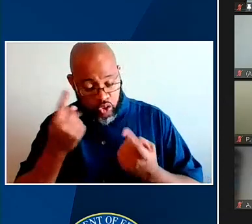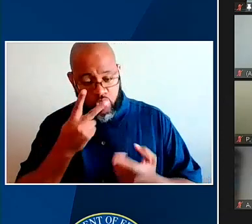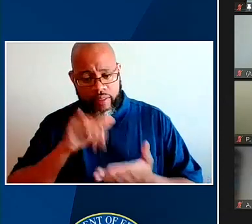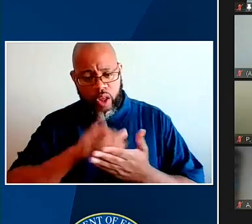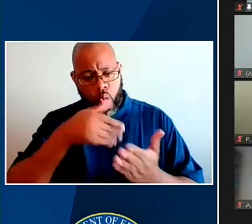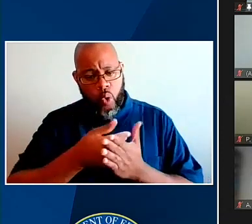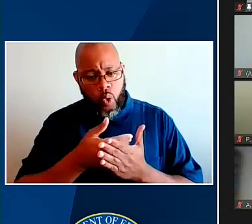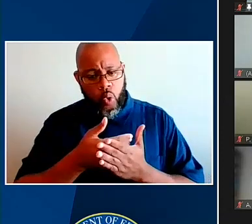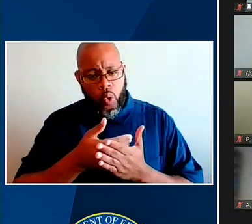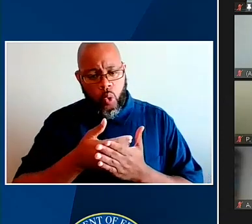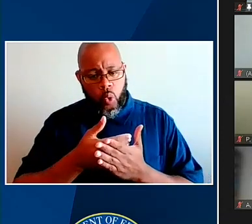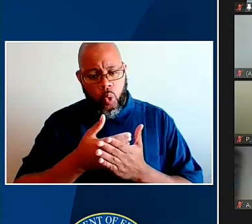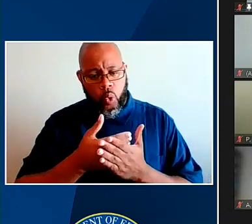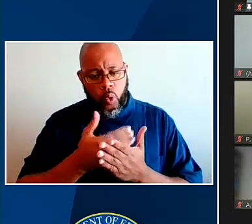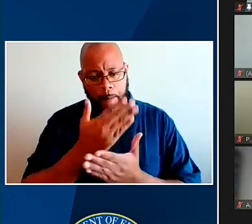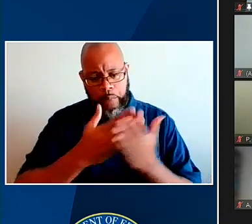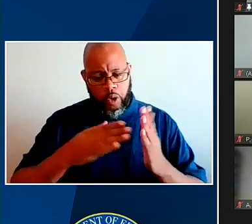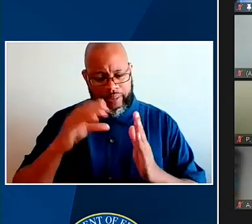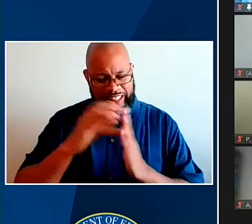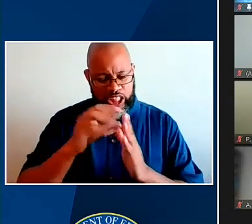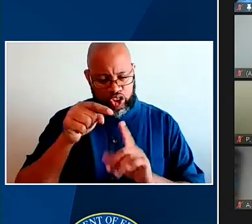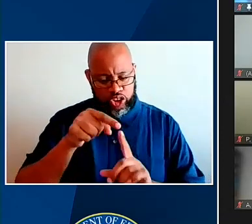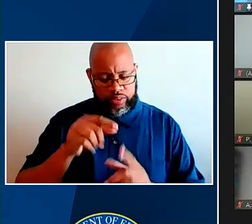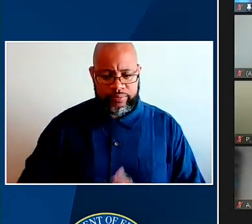larger section.